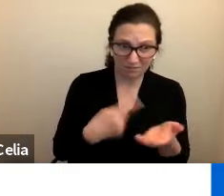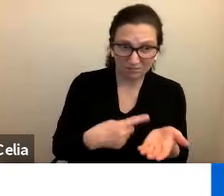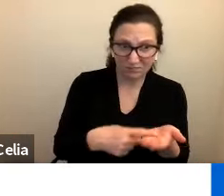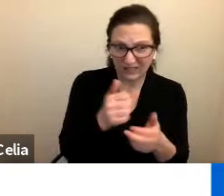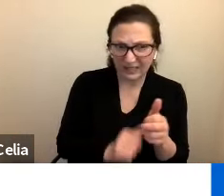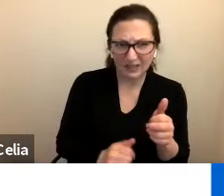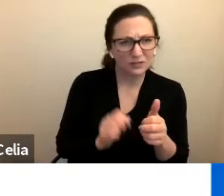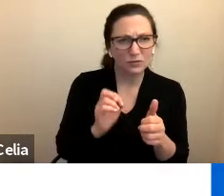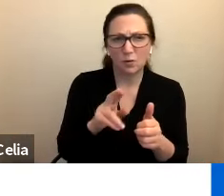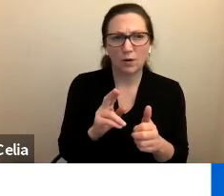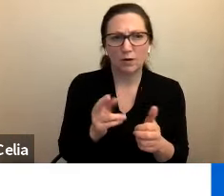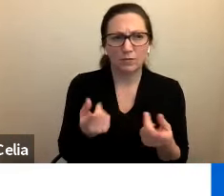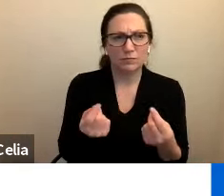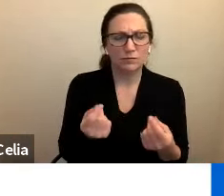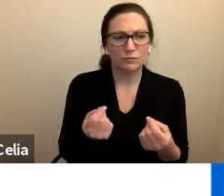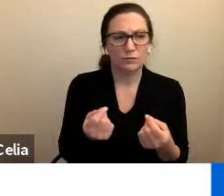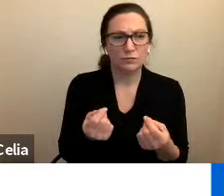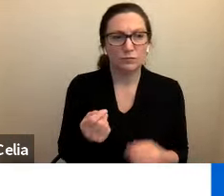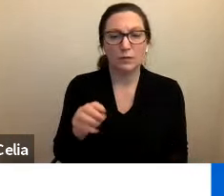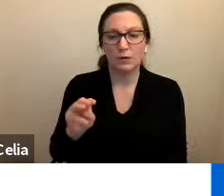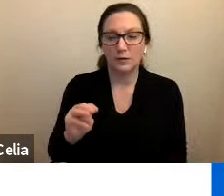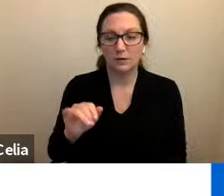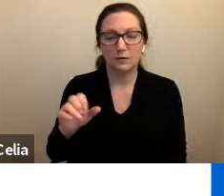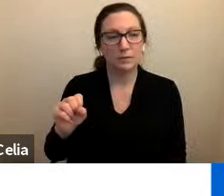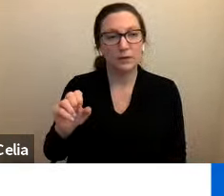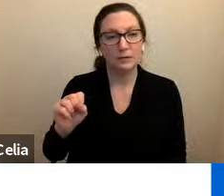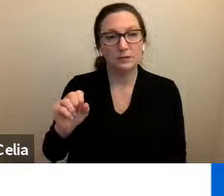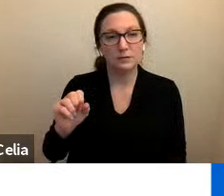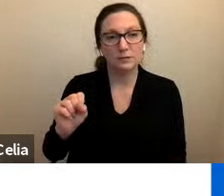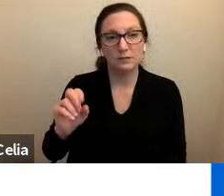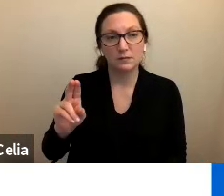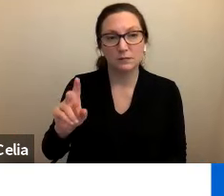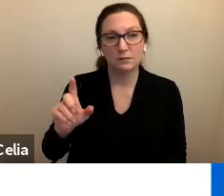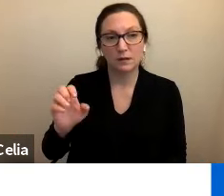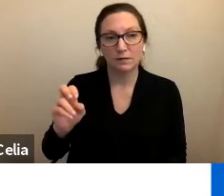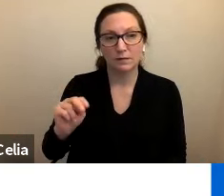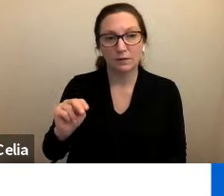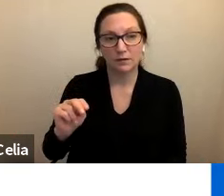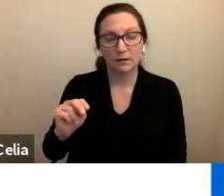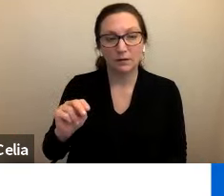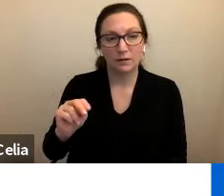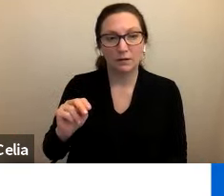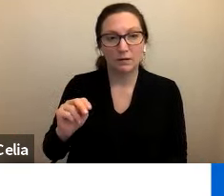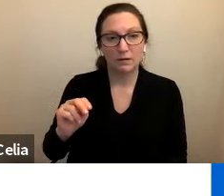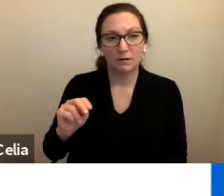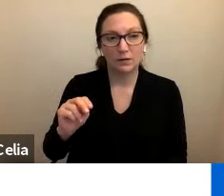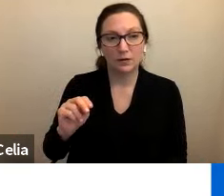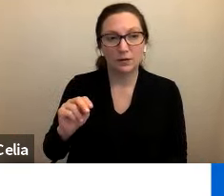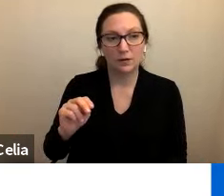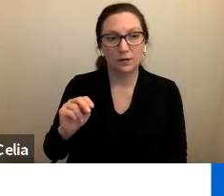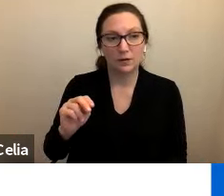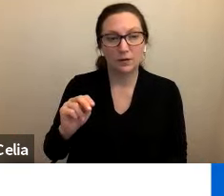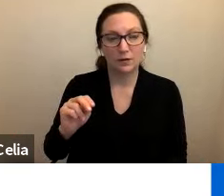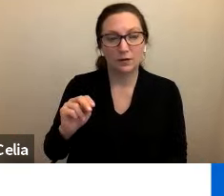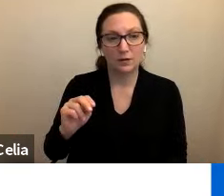or? I guess I'm trying to understand, well, not, you mean,